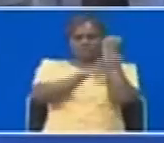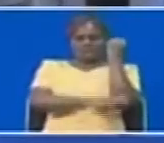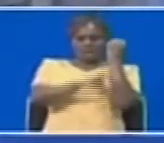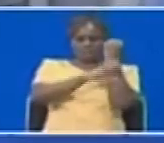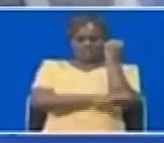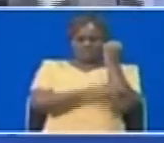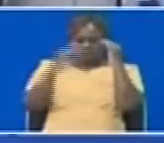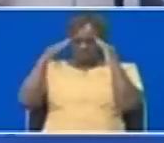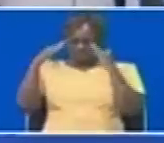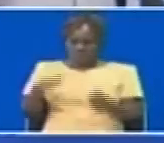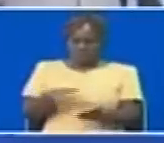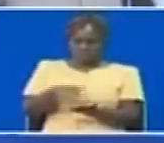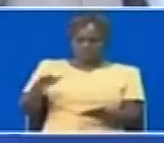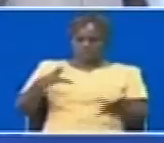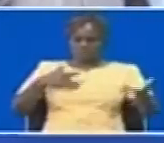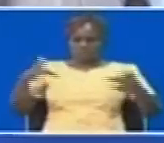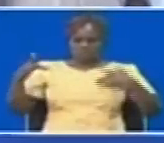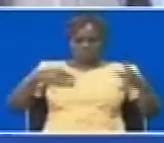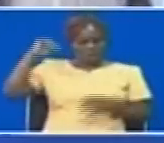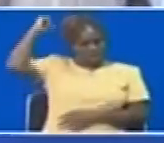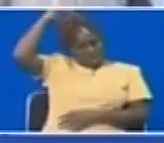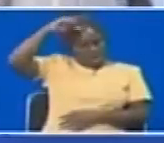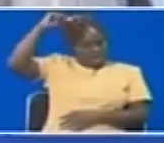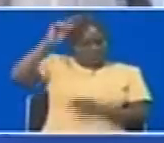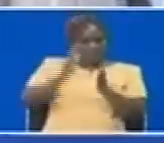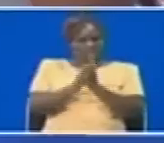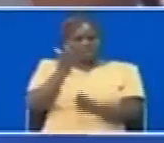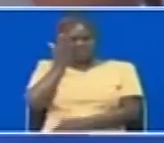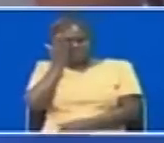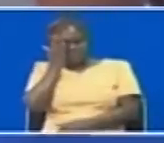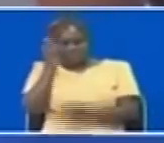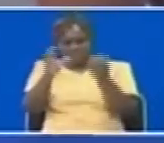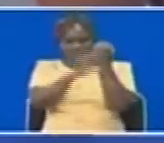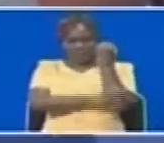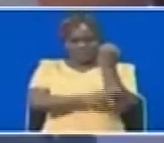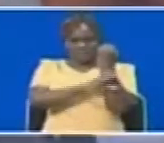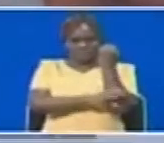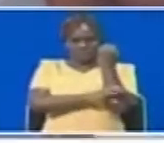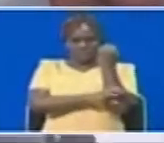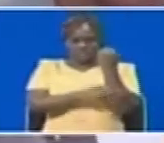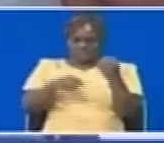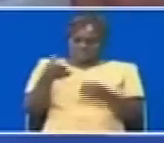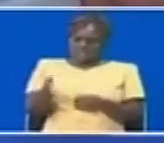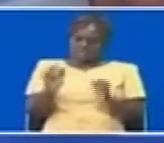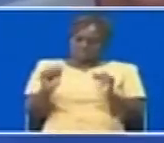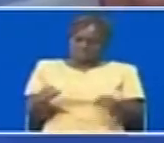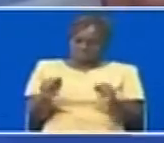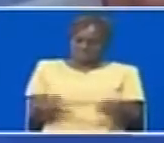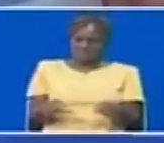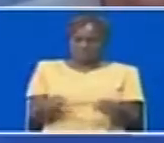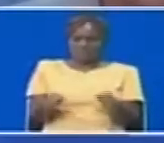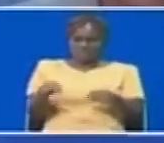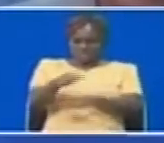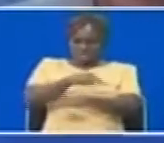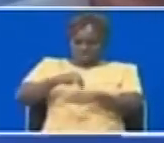core of what concerns Arabs and Palestinians about the Israeli state. Na tuachelea isije hili likaonekana ya kuwa nchi